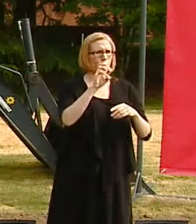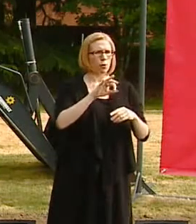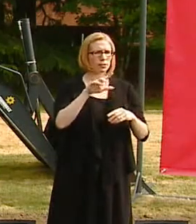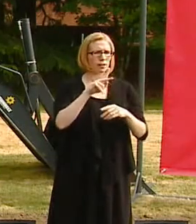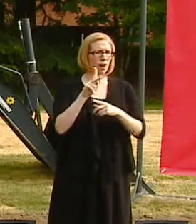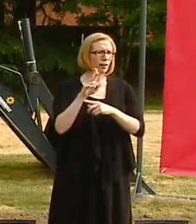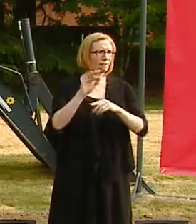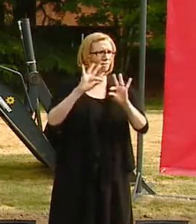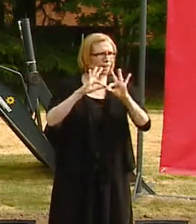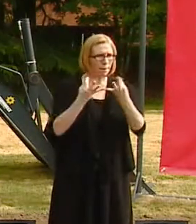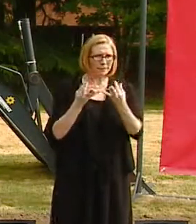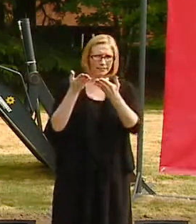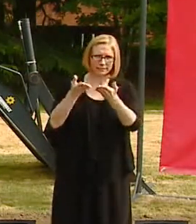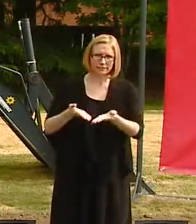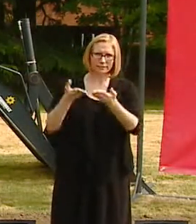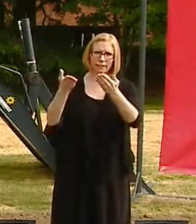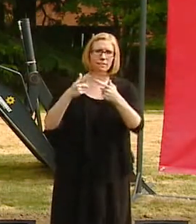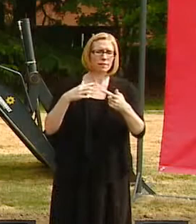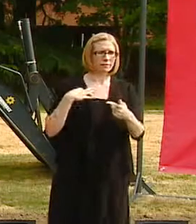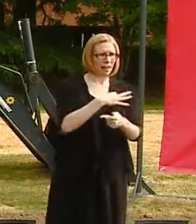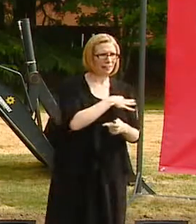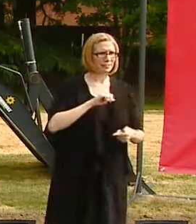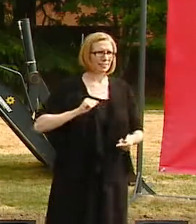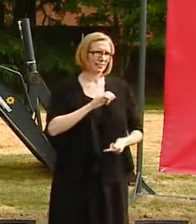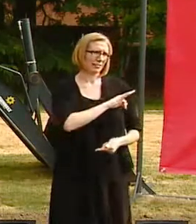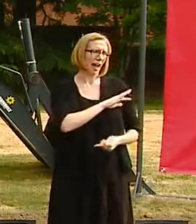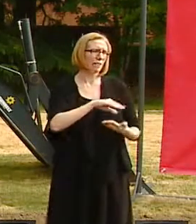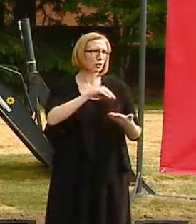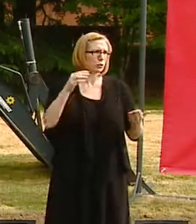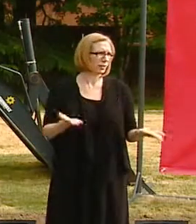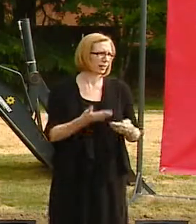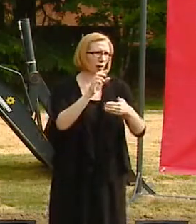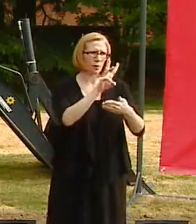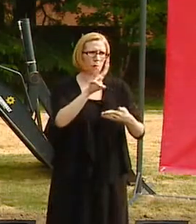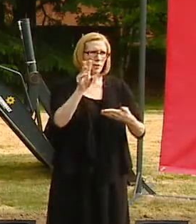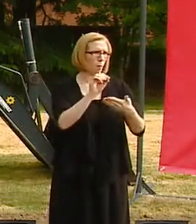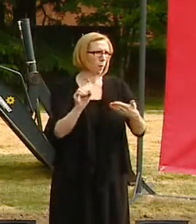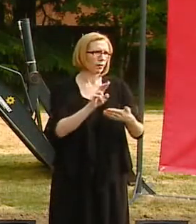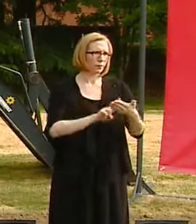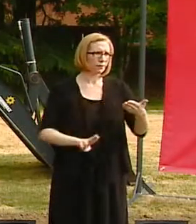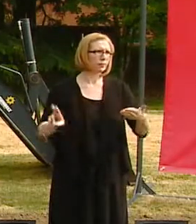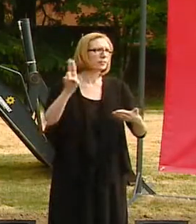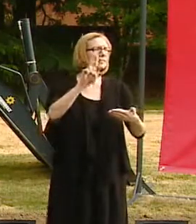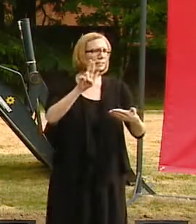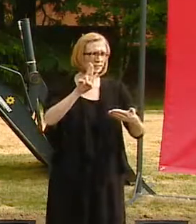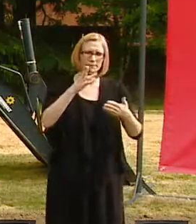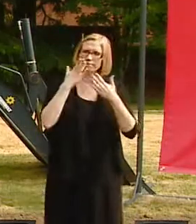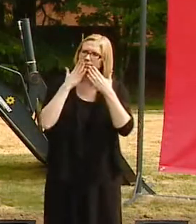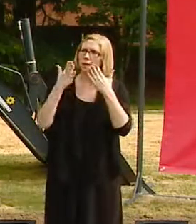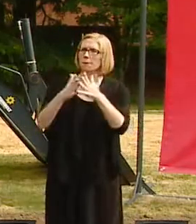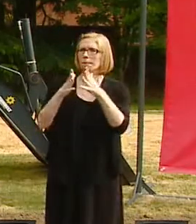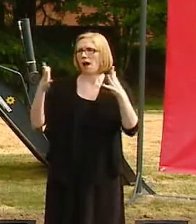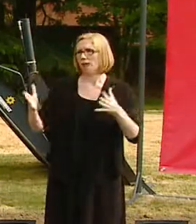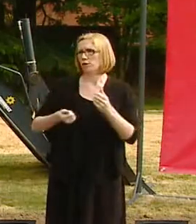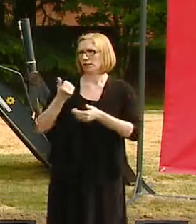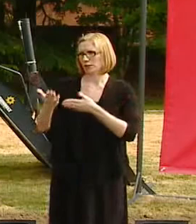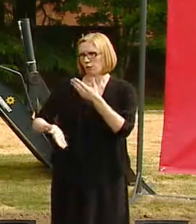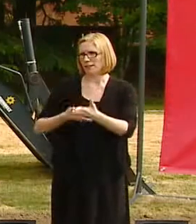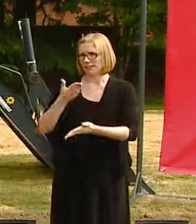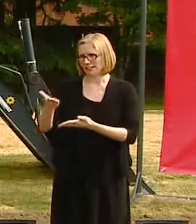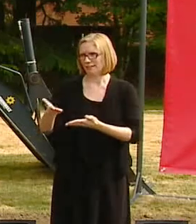and family, from faculty, staff, and students here at Western Oregon University, thank you for your